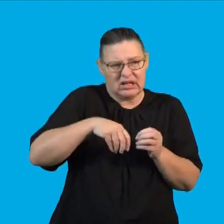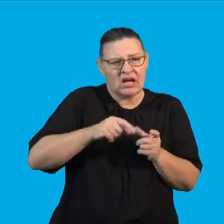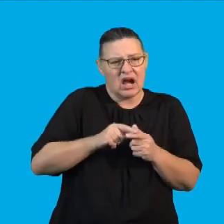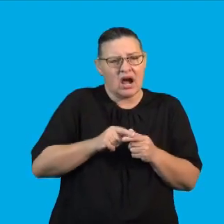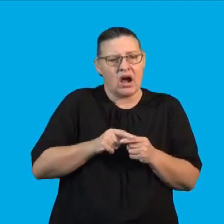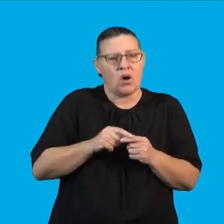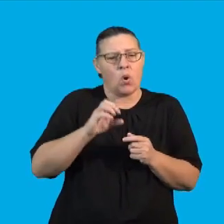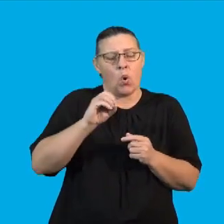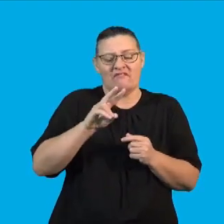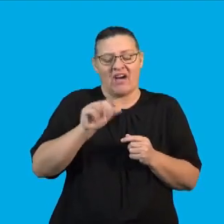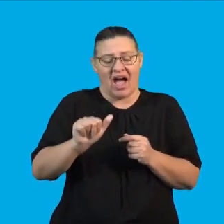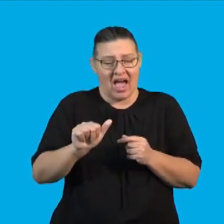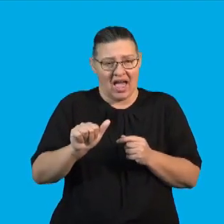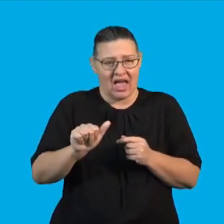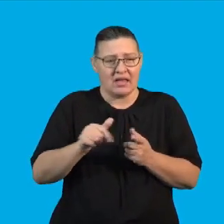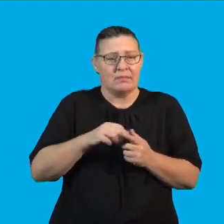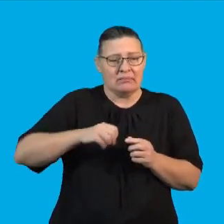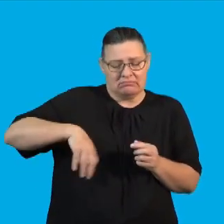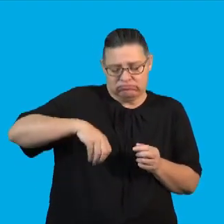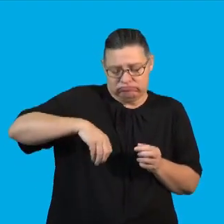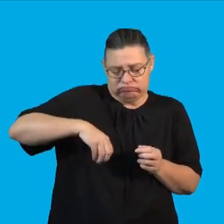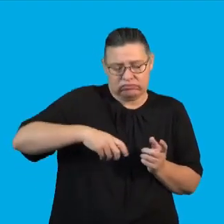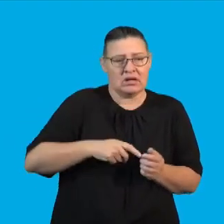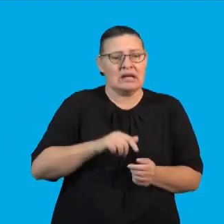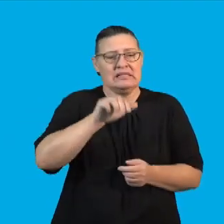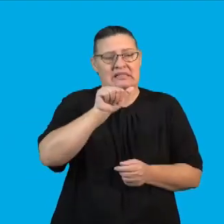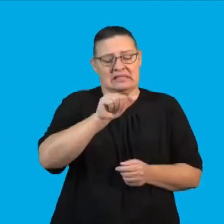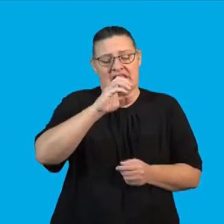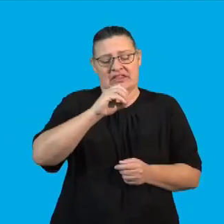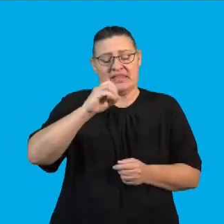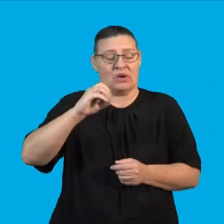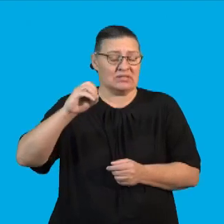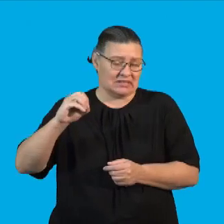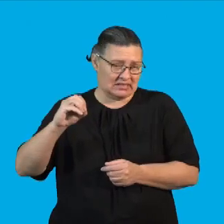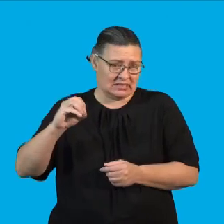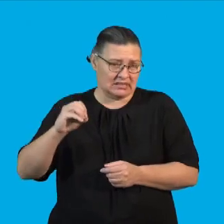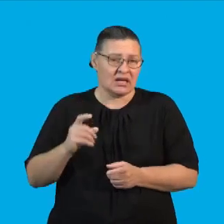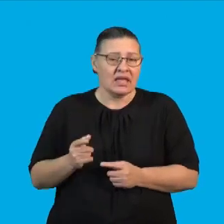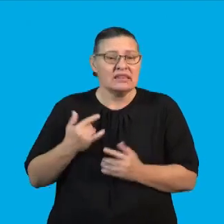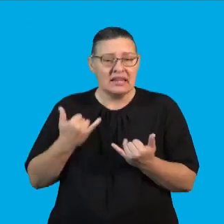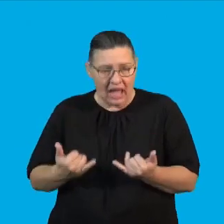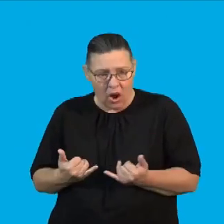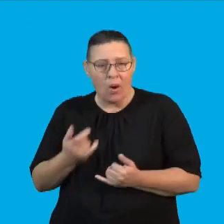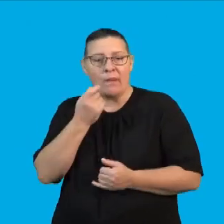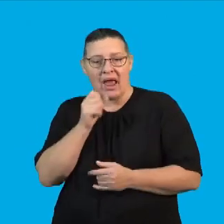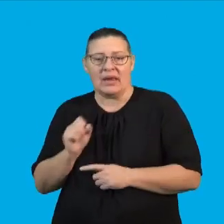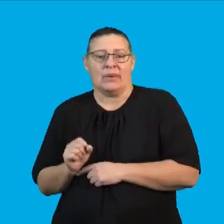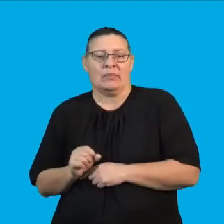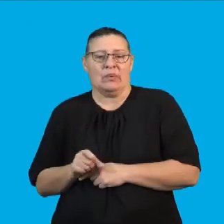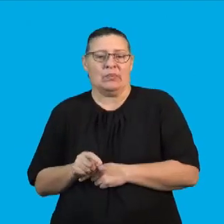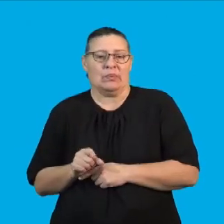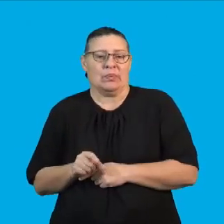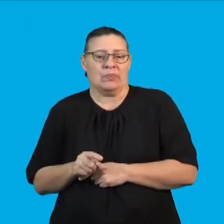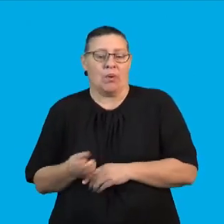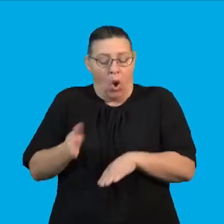ova. Ova is a plural form of ovum. So we say ova, these are eggs. While the male